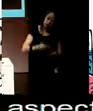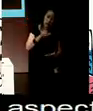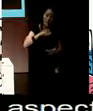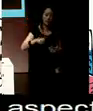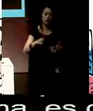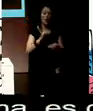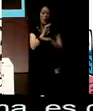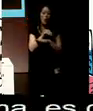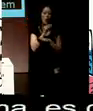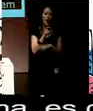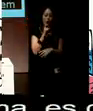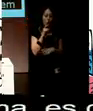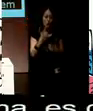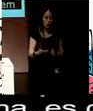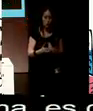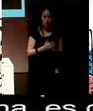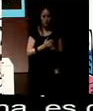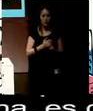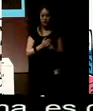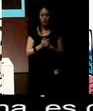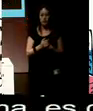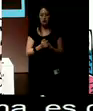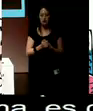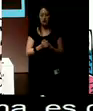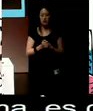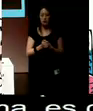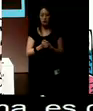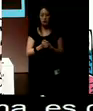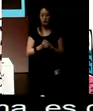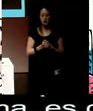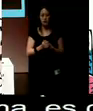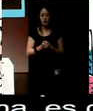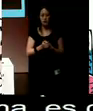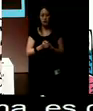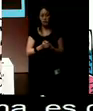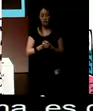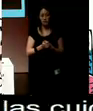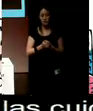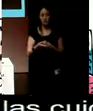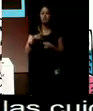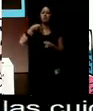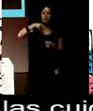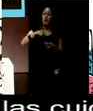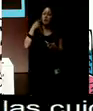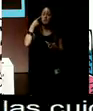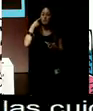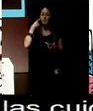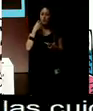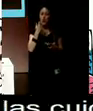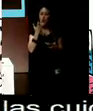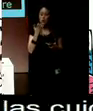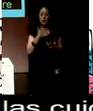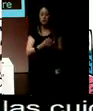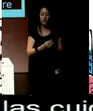also about the hardware. It's about thinking before acting, thinking out of the box.